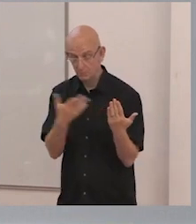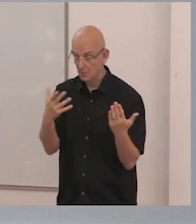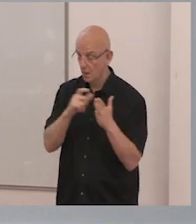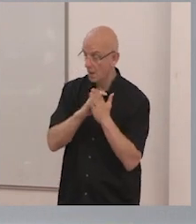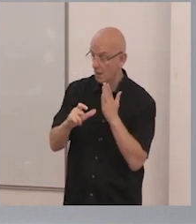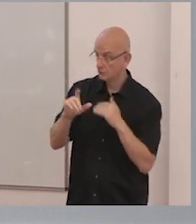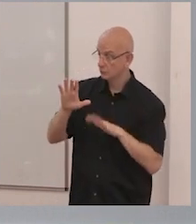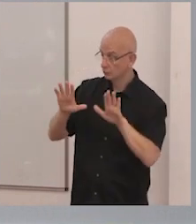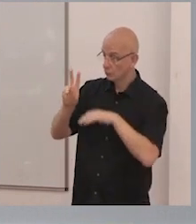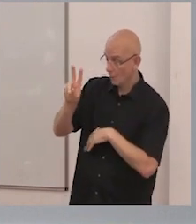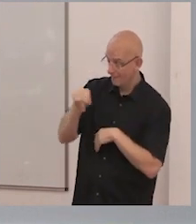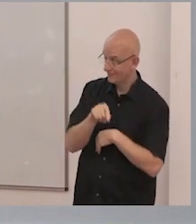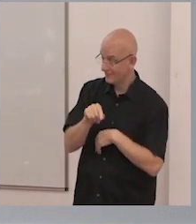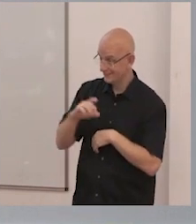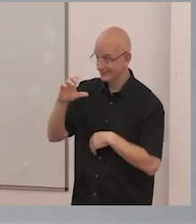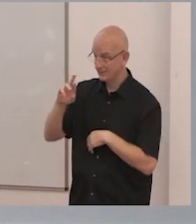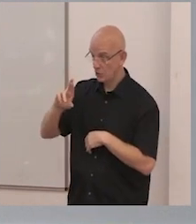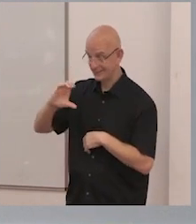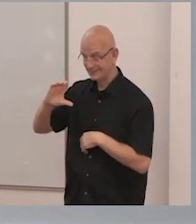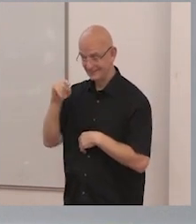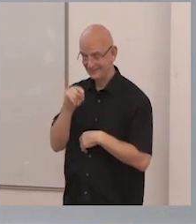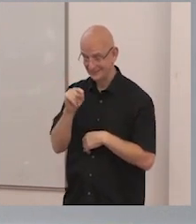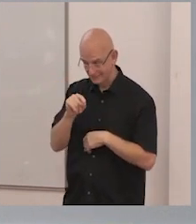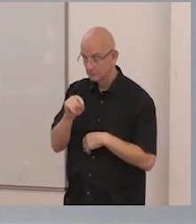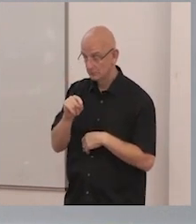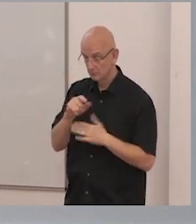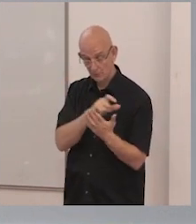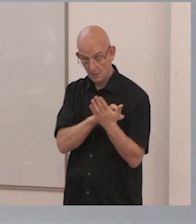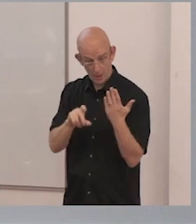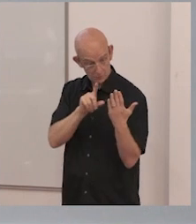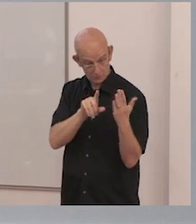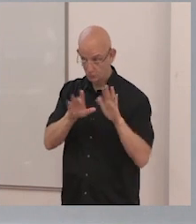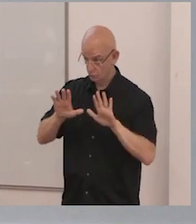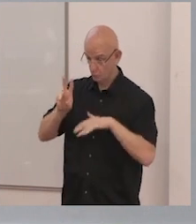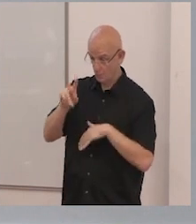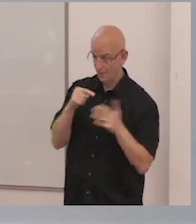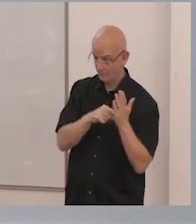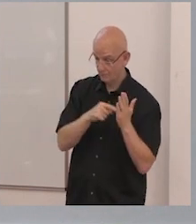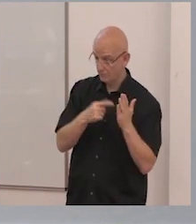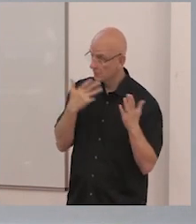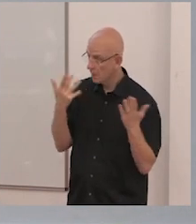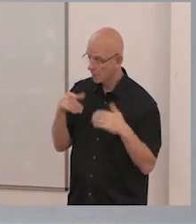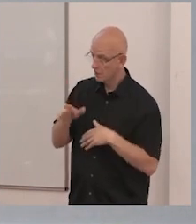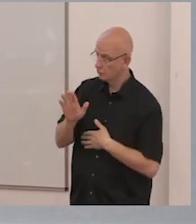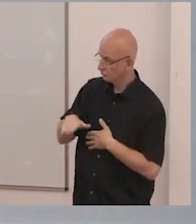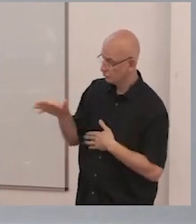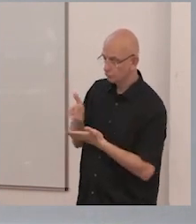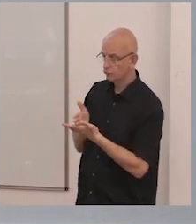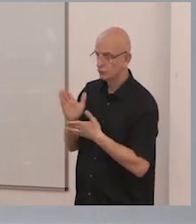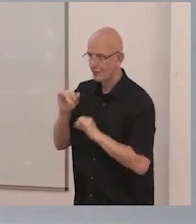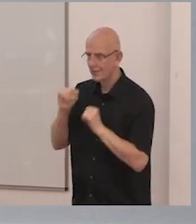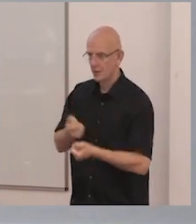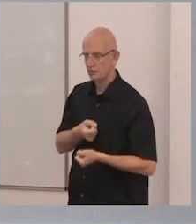views. This is really important because both children, and particularly disabled children, have been assumed to